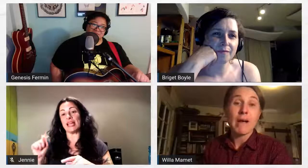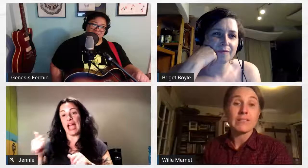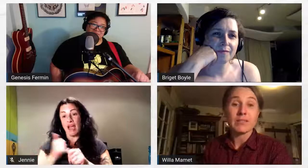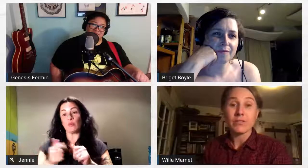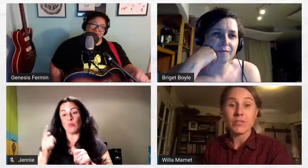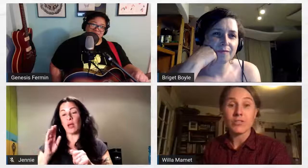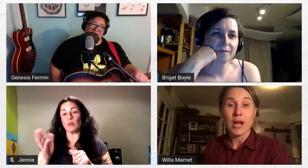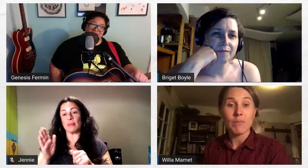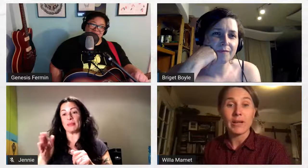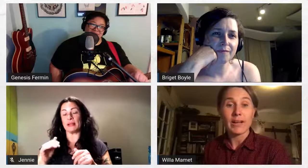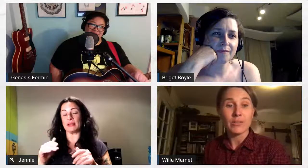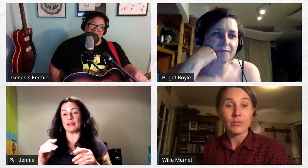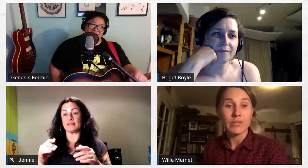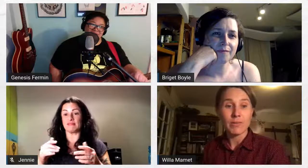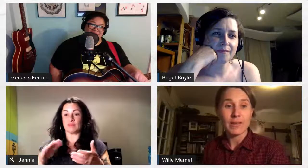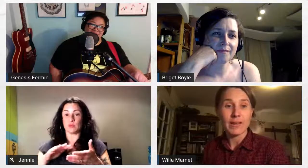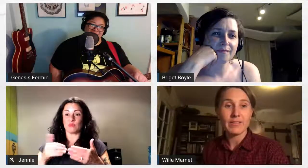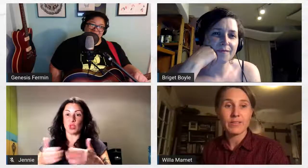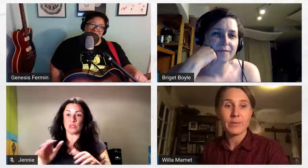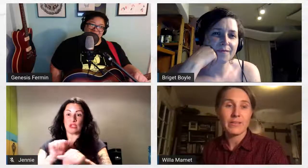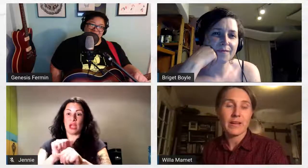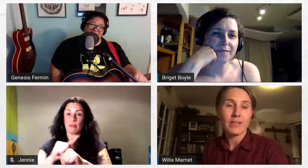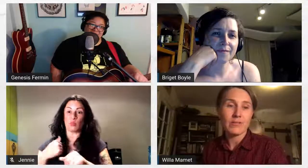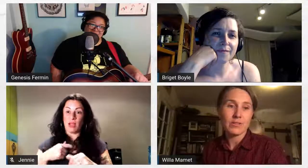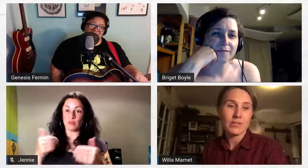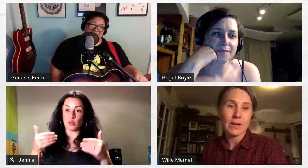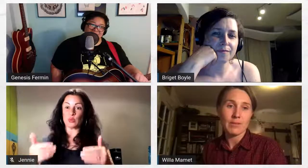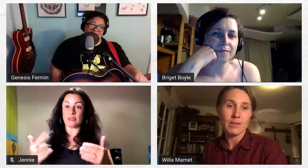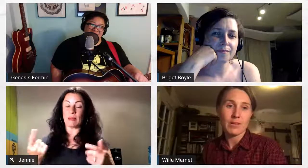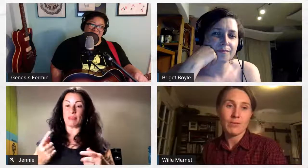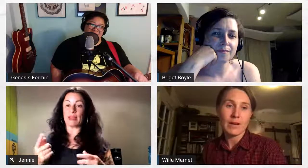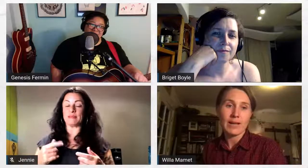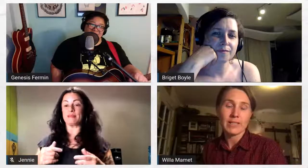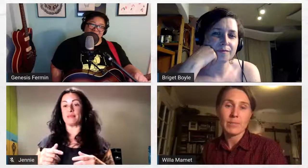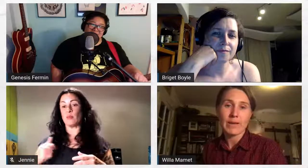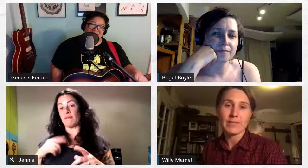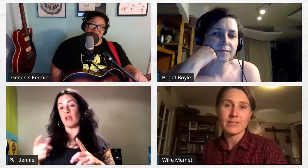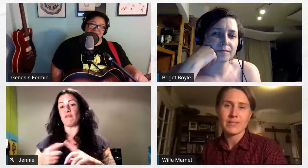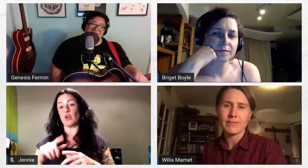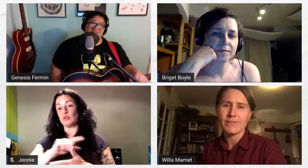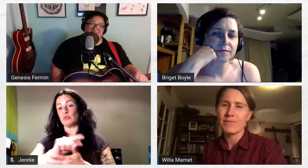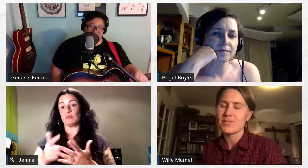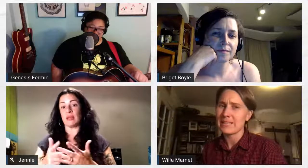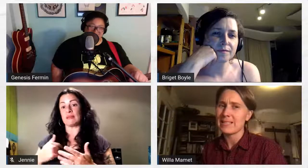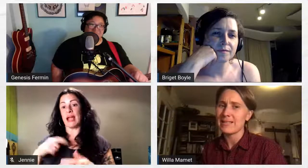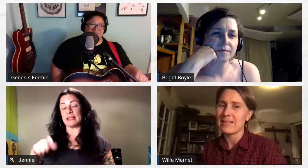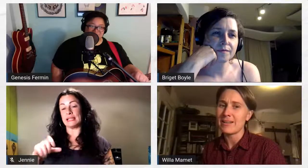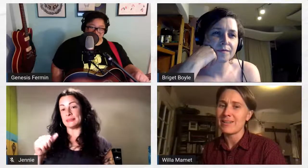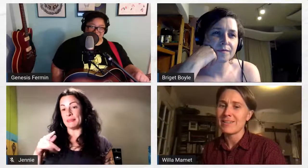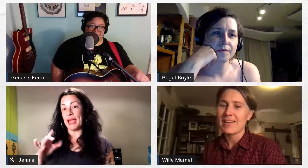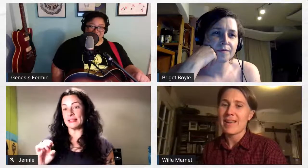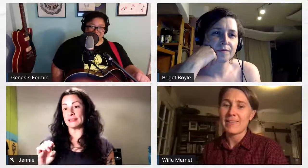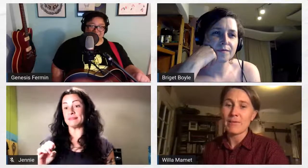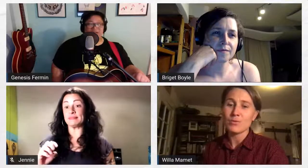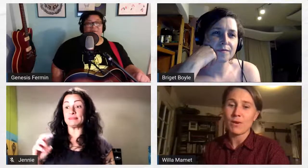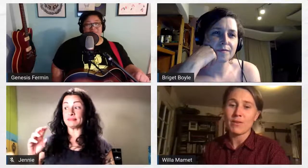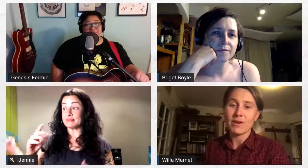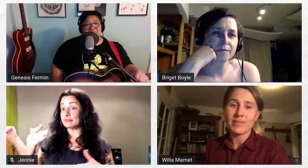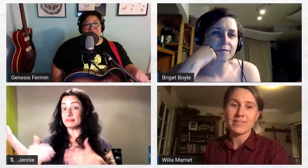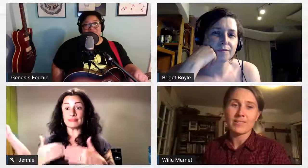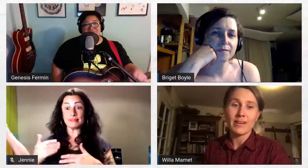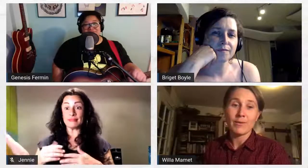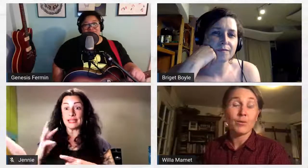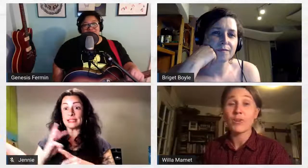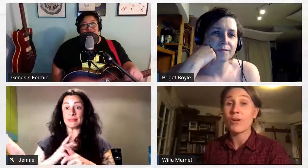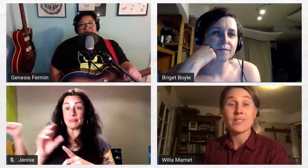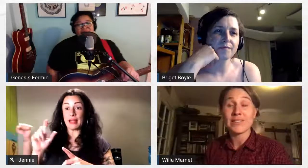everyone's about to lose their job. We got to do something. And so we had the first chapter of I Need Space 6 days later. And that was 12